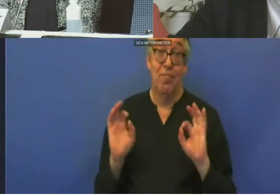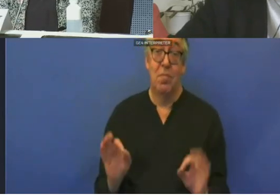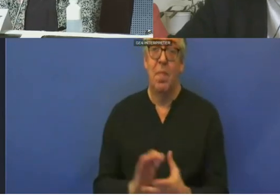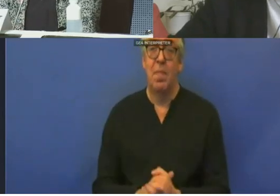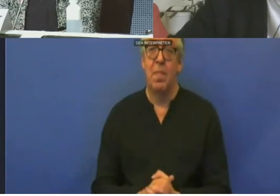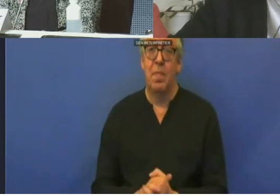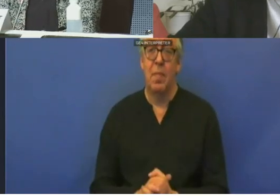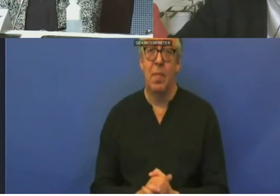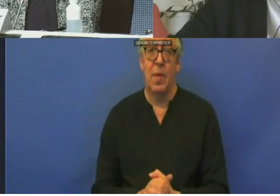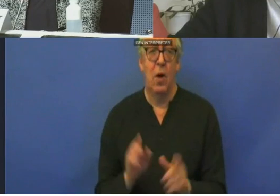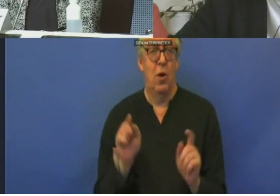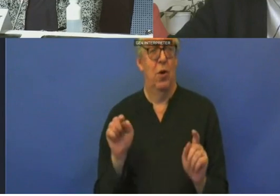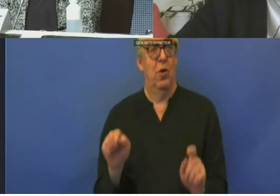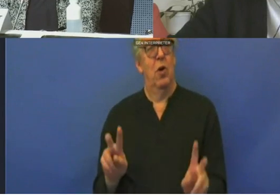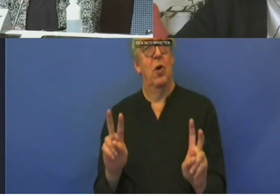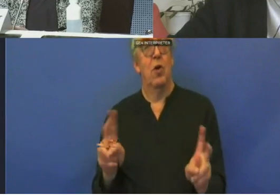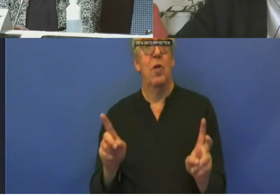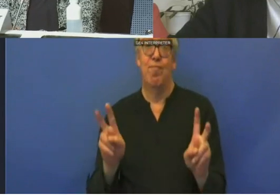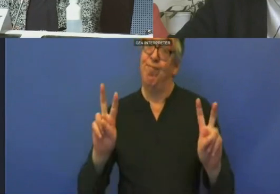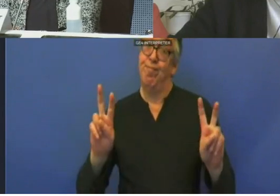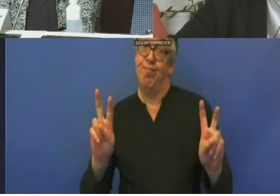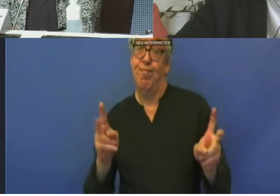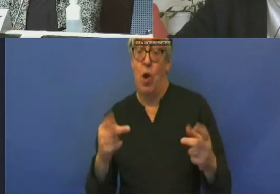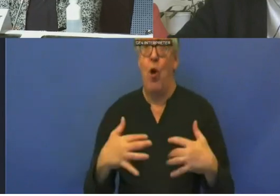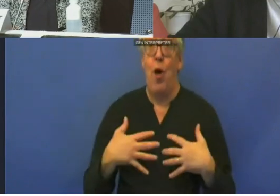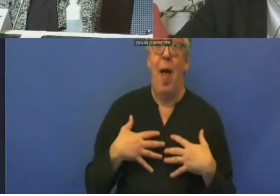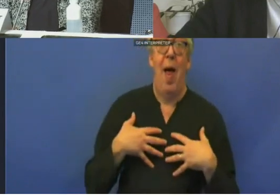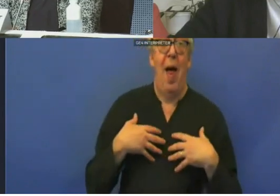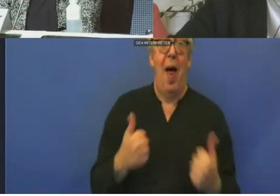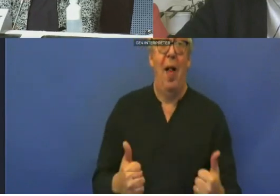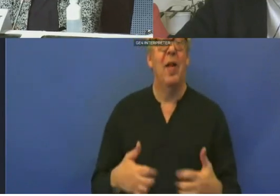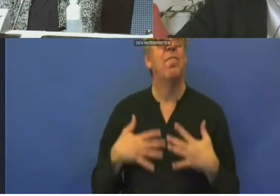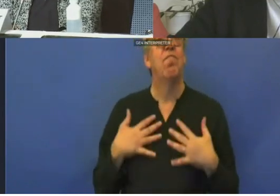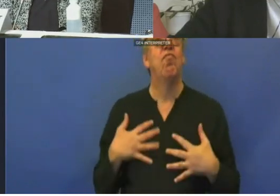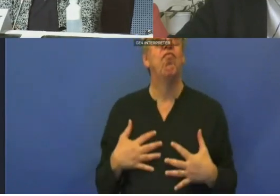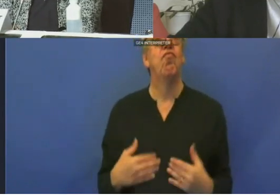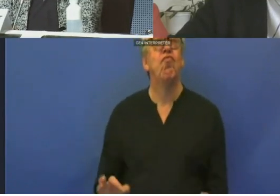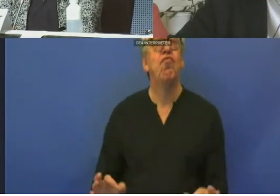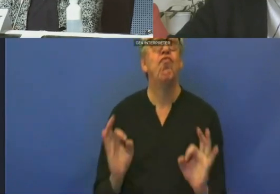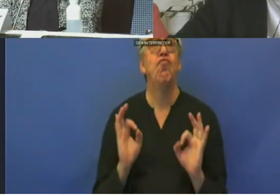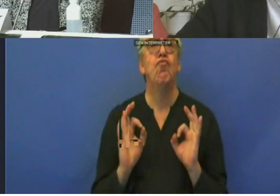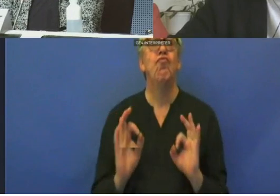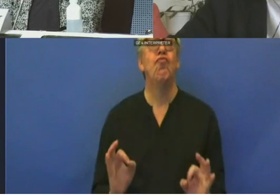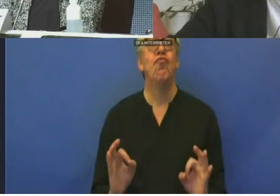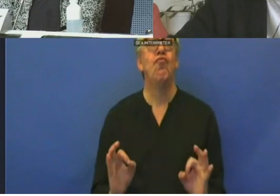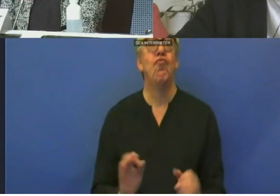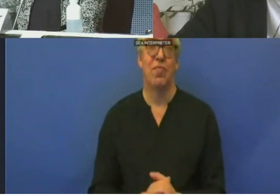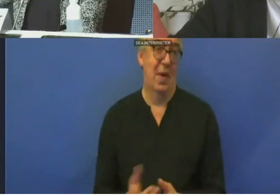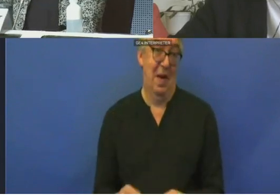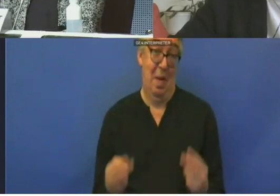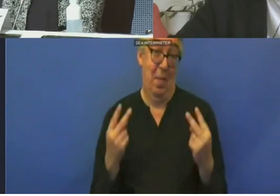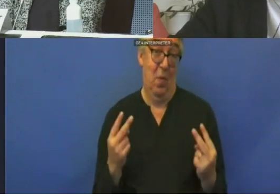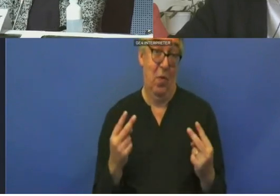of health and well-being, which is so important, you represent ENGSO Youth, who have actually come with a pledge,